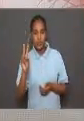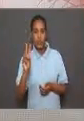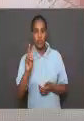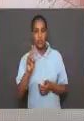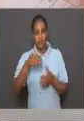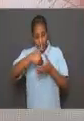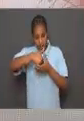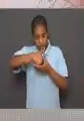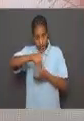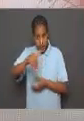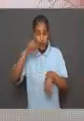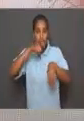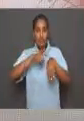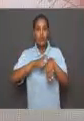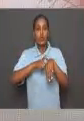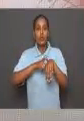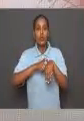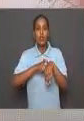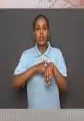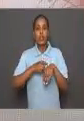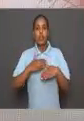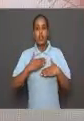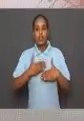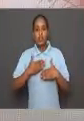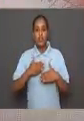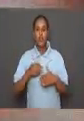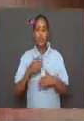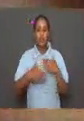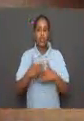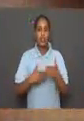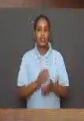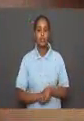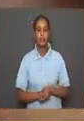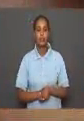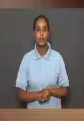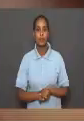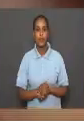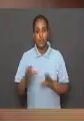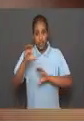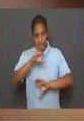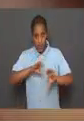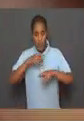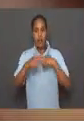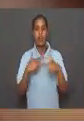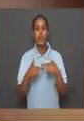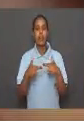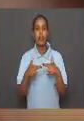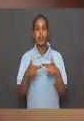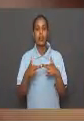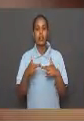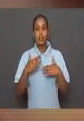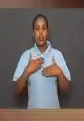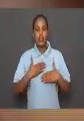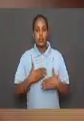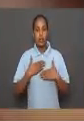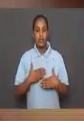is released during the exhalation process. The chemical reaction for